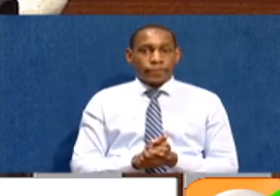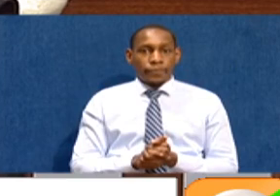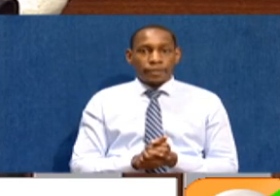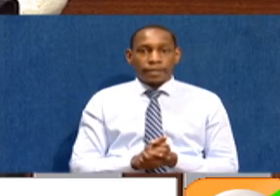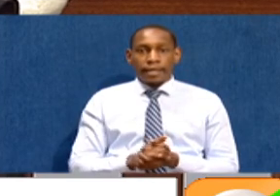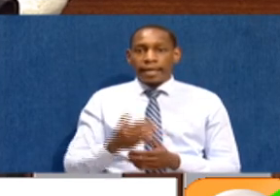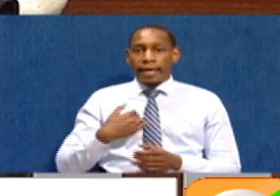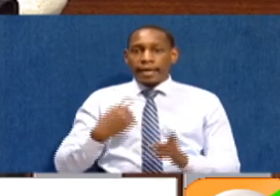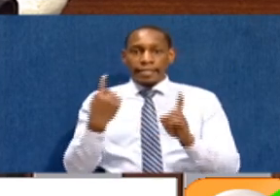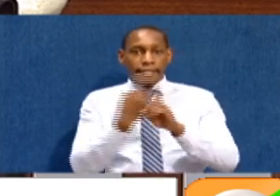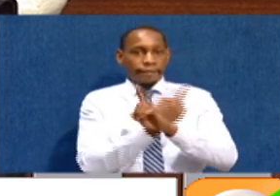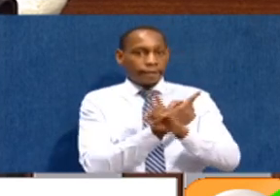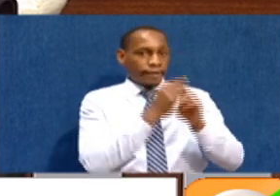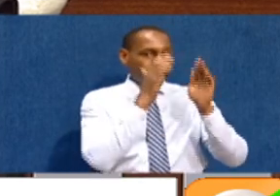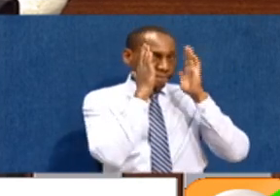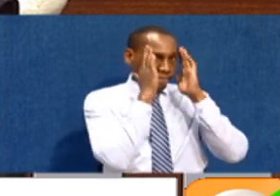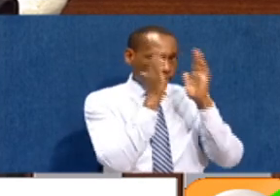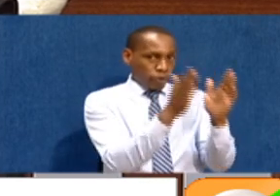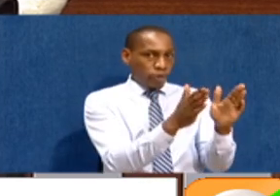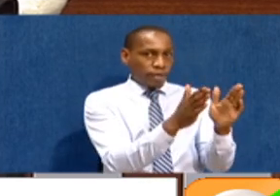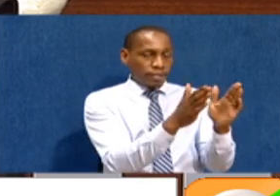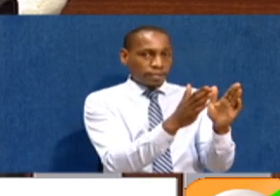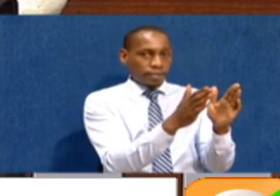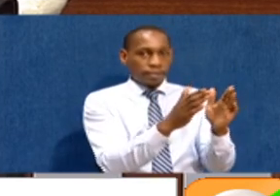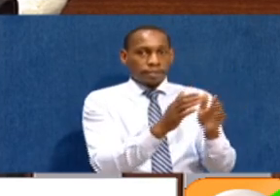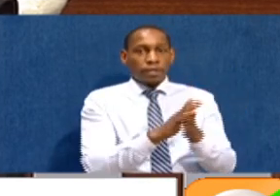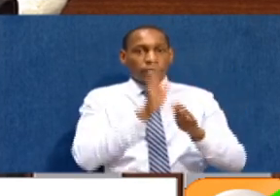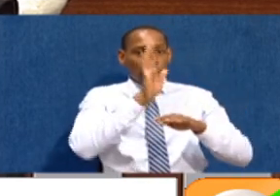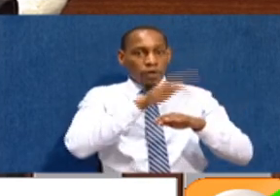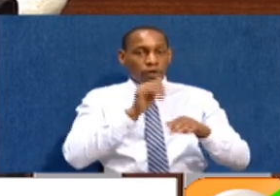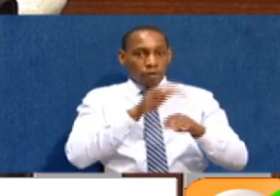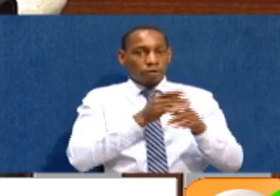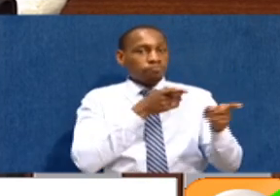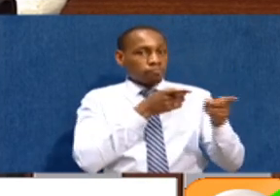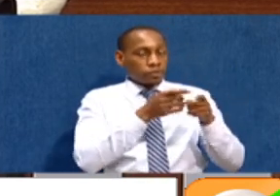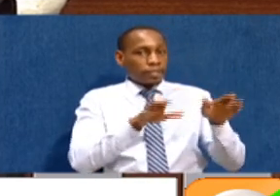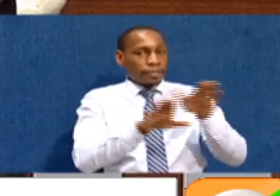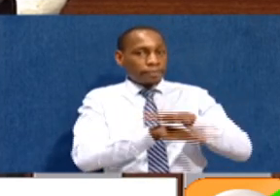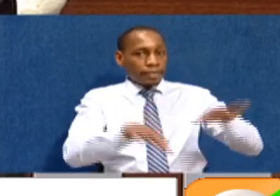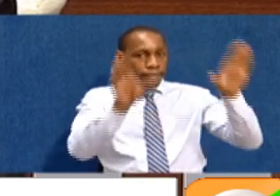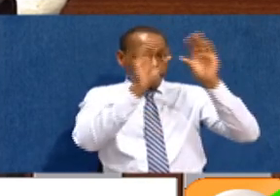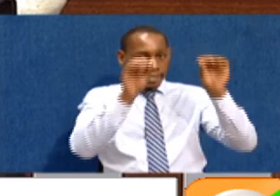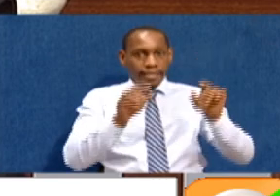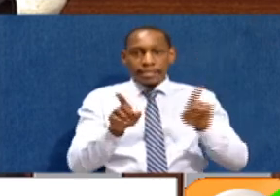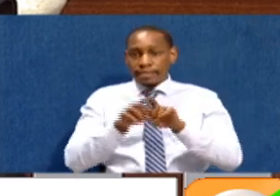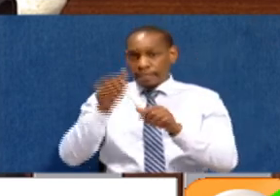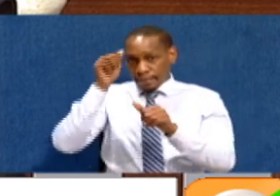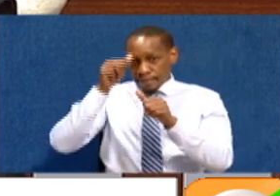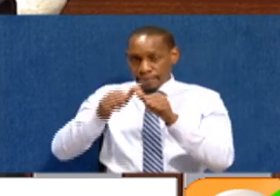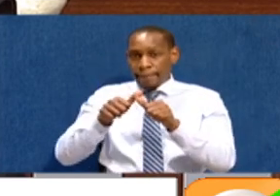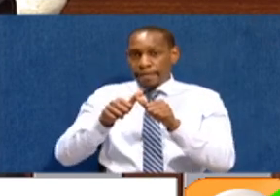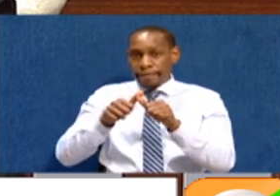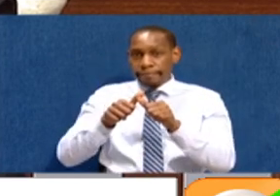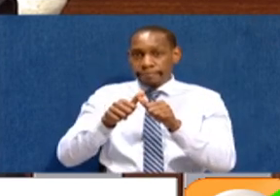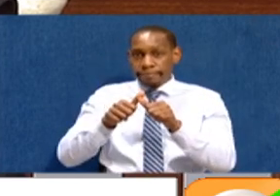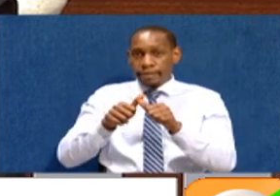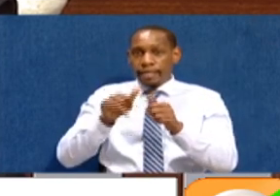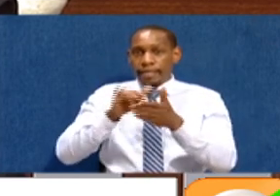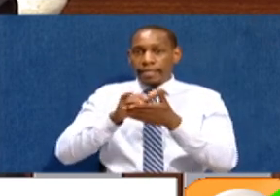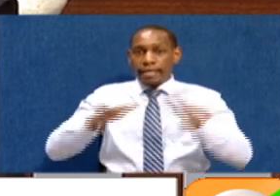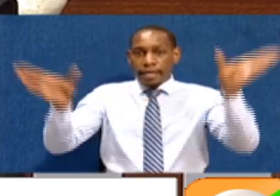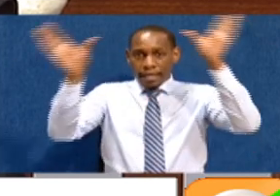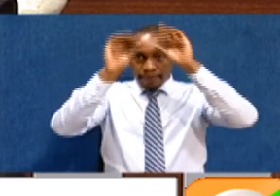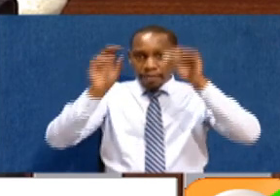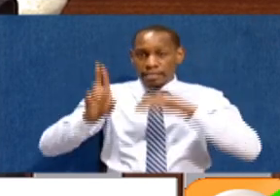took a different trajectory. Call your deputy president to order. It will be remembered, President